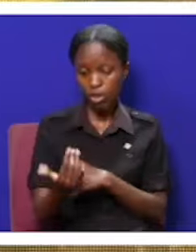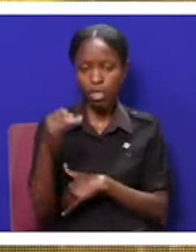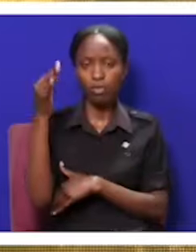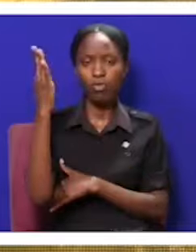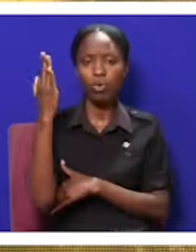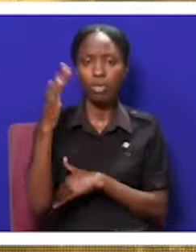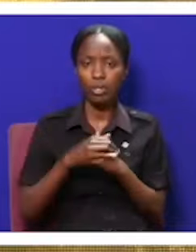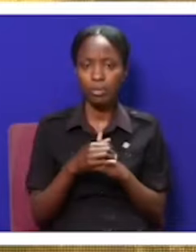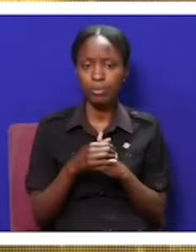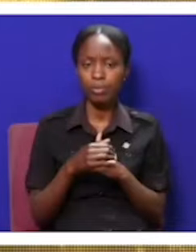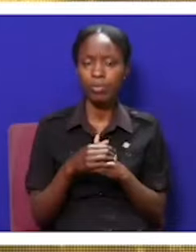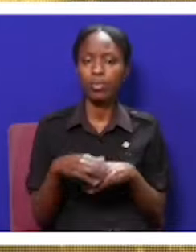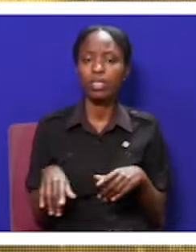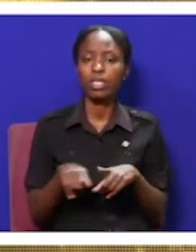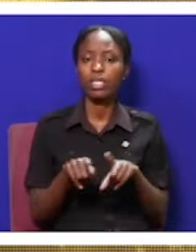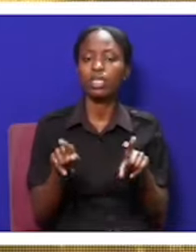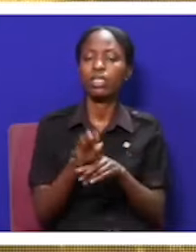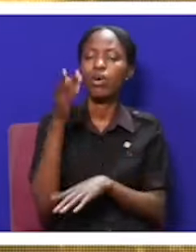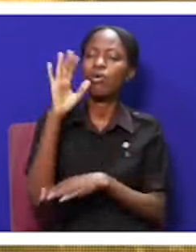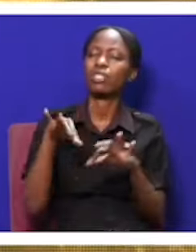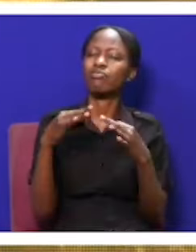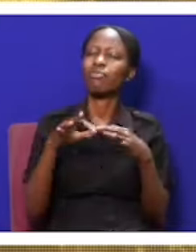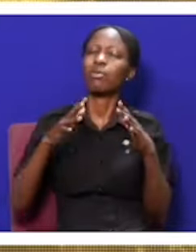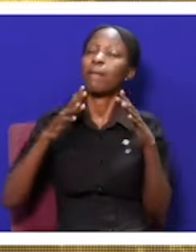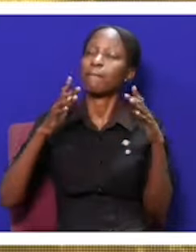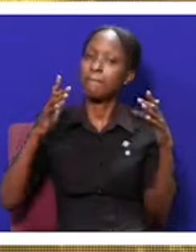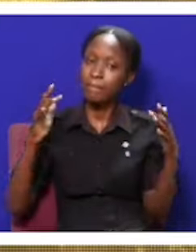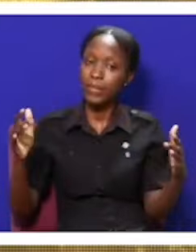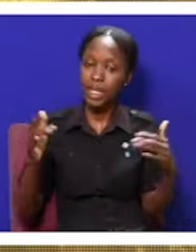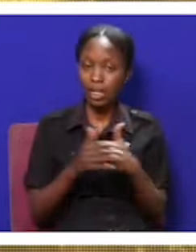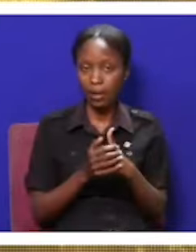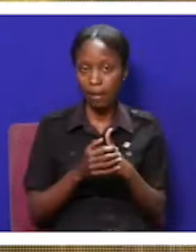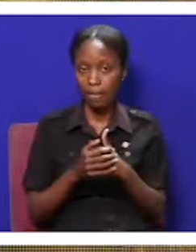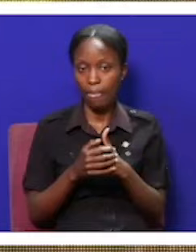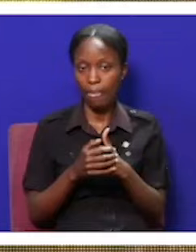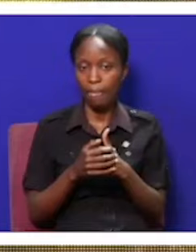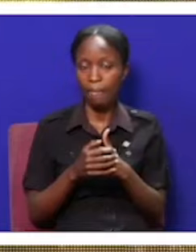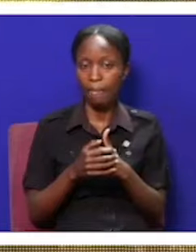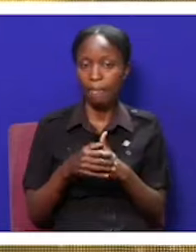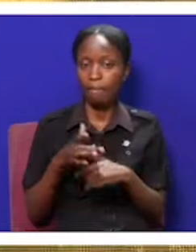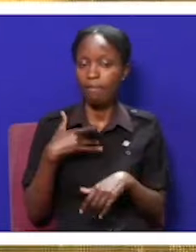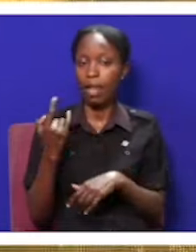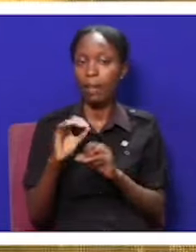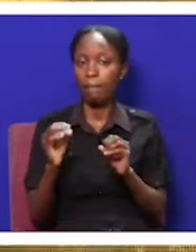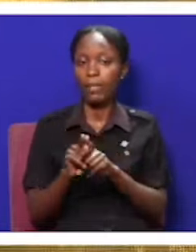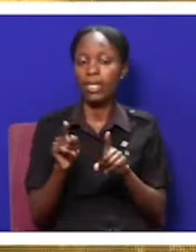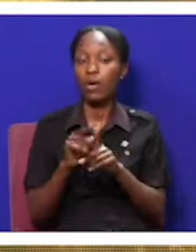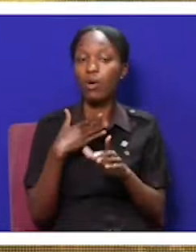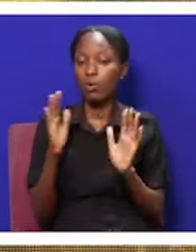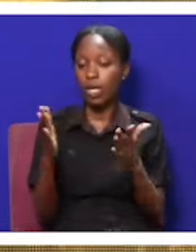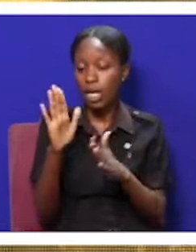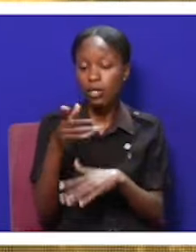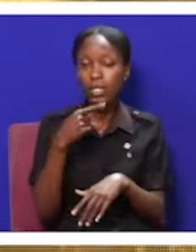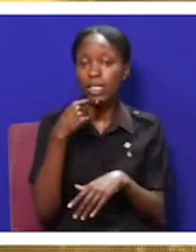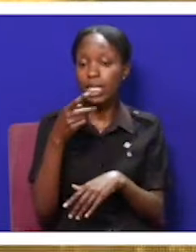I mean, the family of God is so big. And so that you don't feel lonely, we encourage you, you tell your parents or